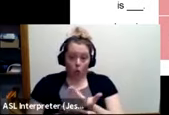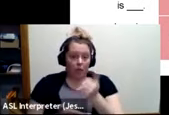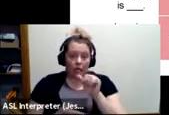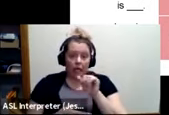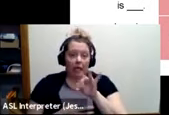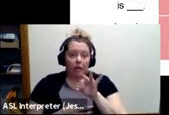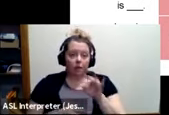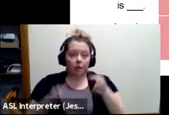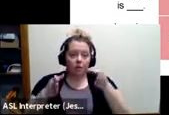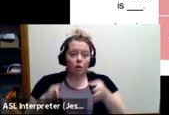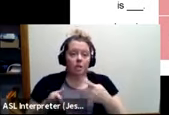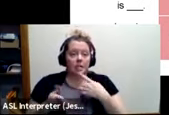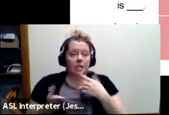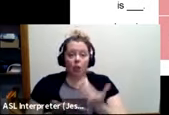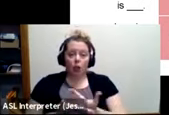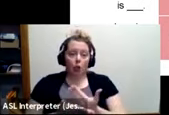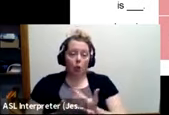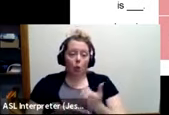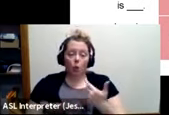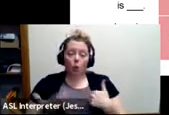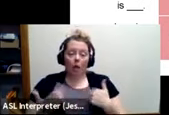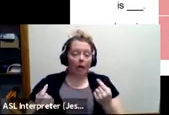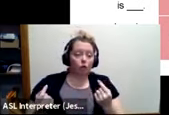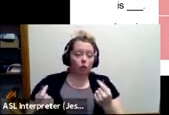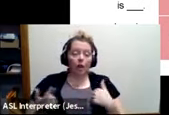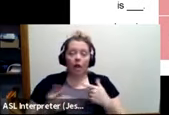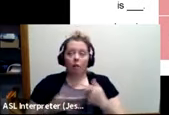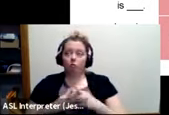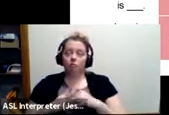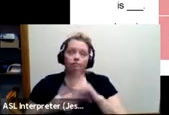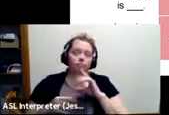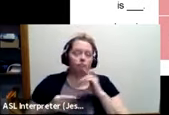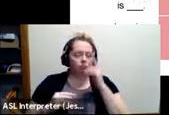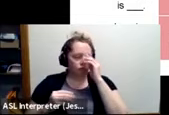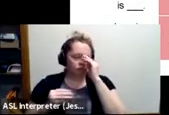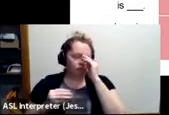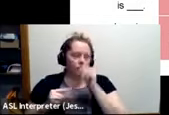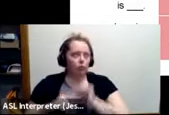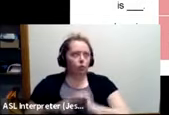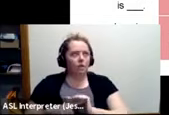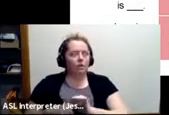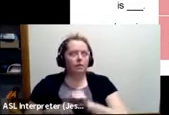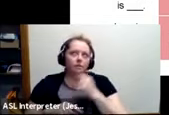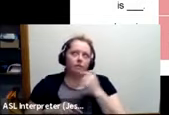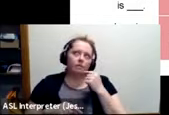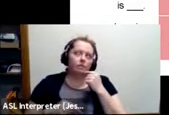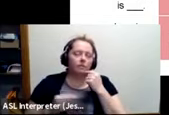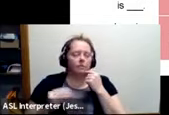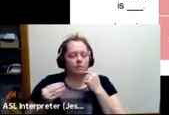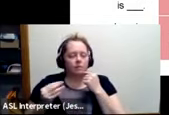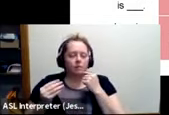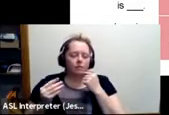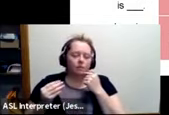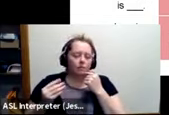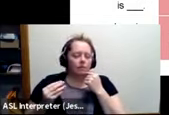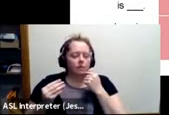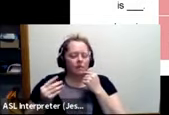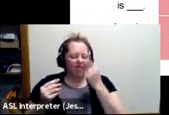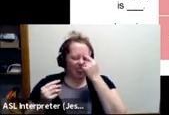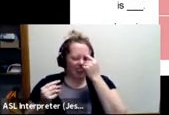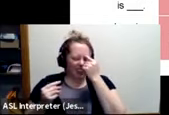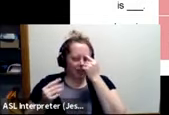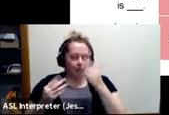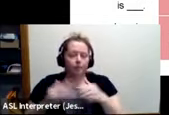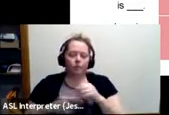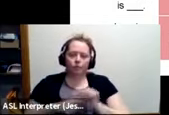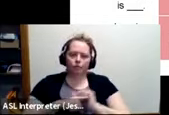try to do is just practice it to myself, because it is difficult to put yourself in a new position and to do something new, but it's